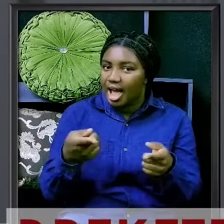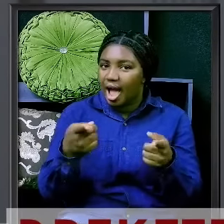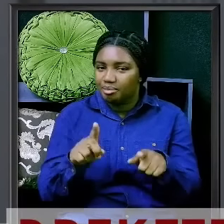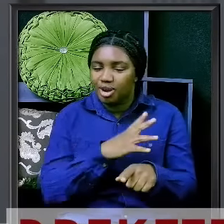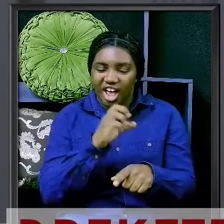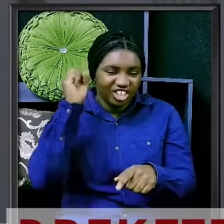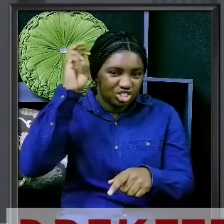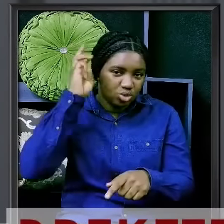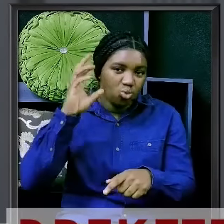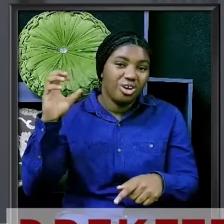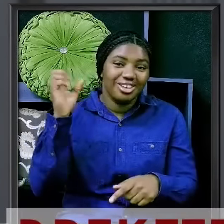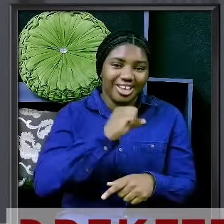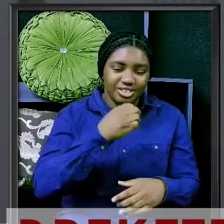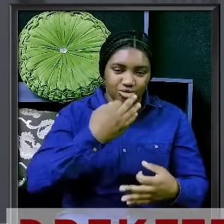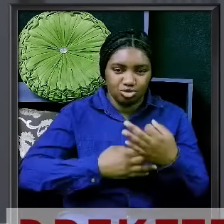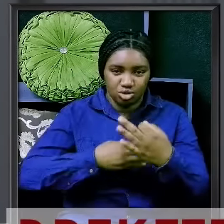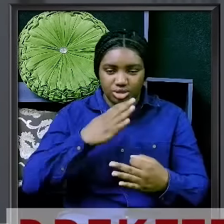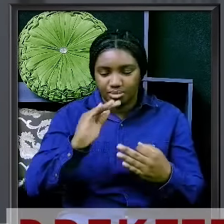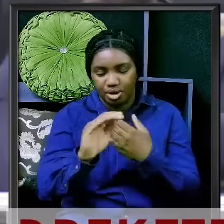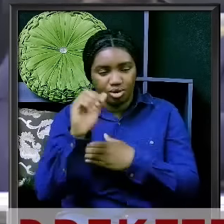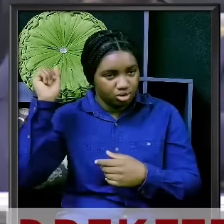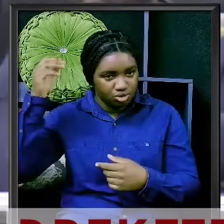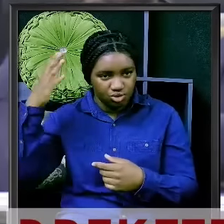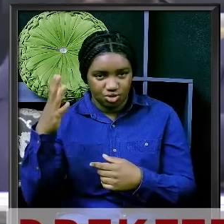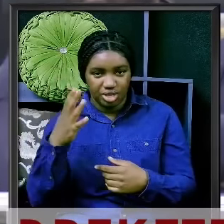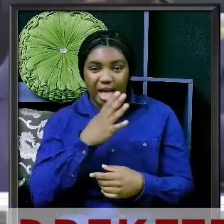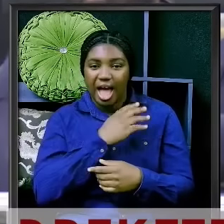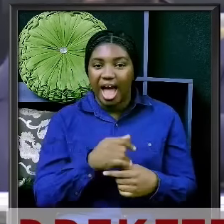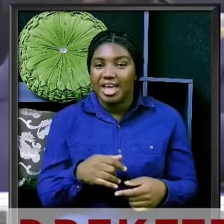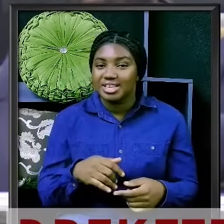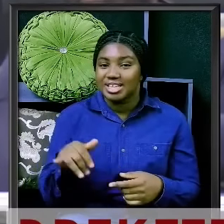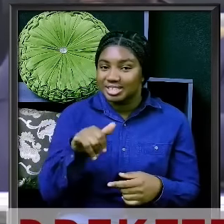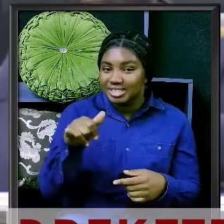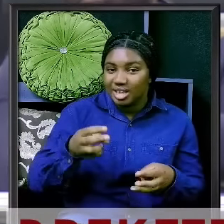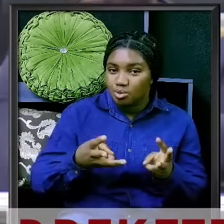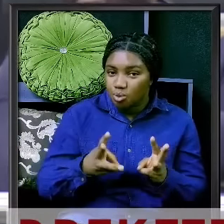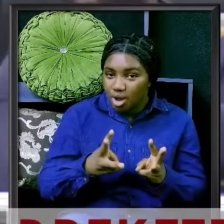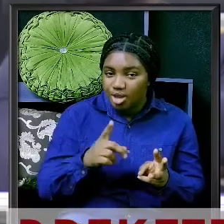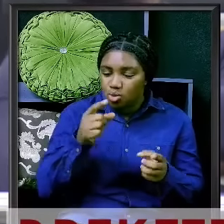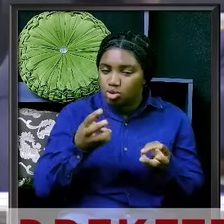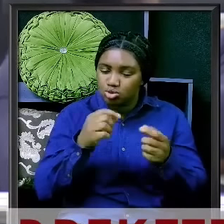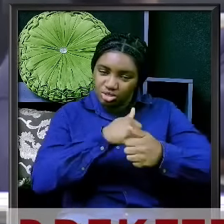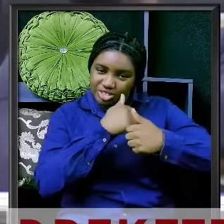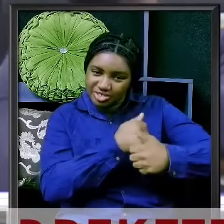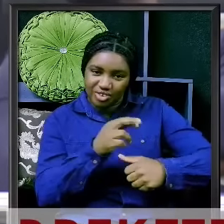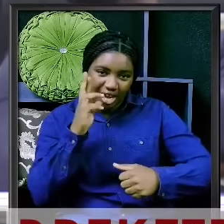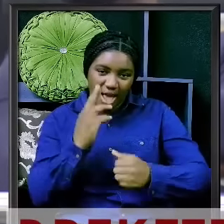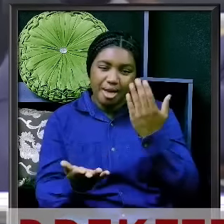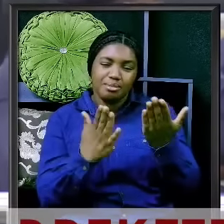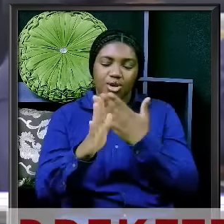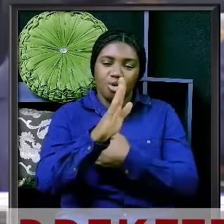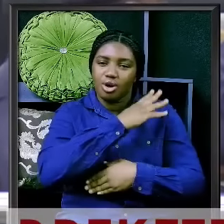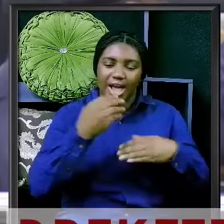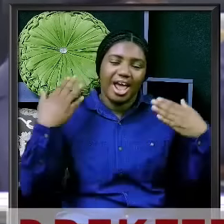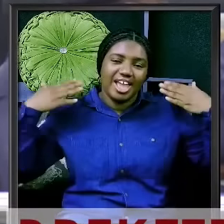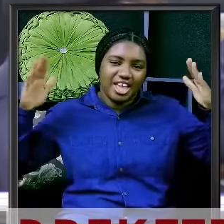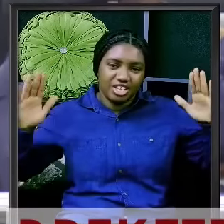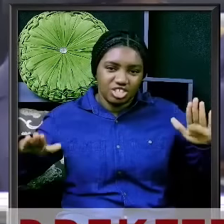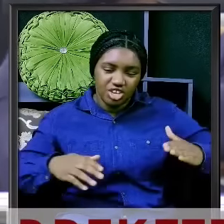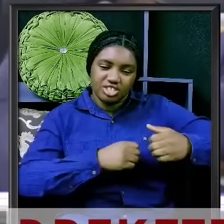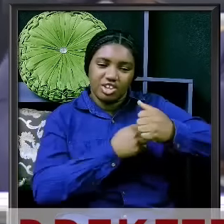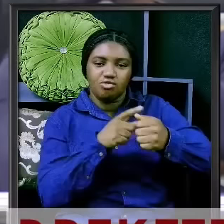get justice by the grace of God. Yes. And the same way where you won't defend her now, may God and his angels defend